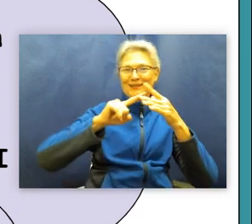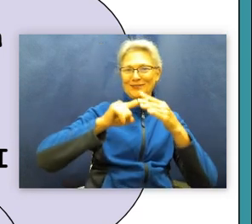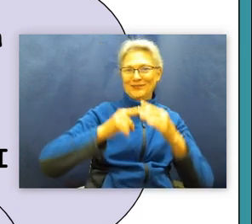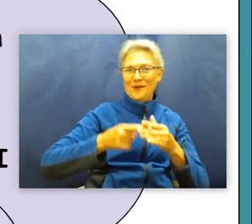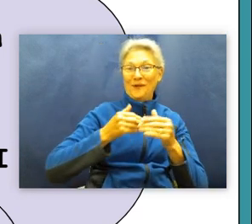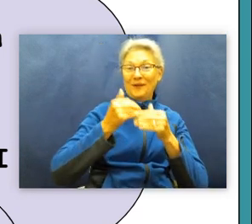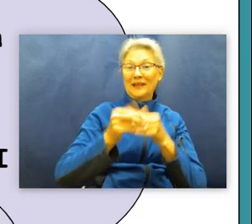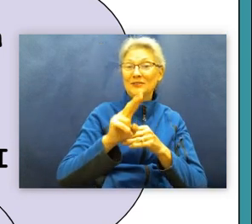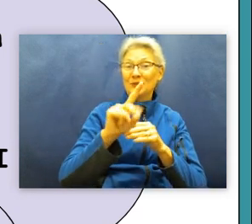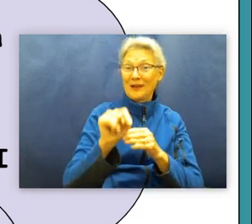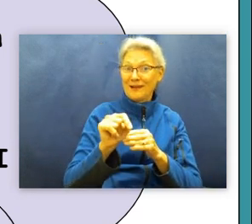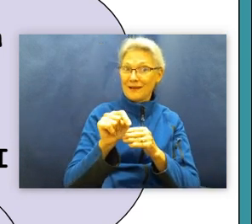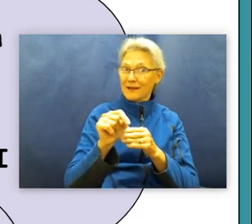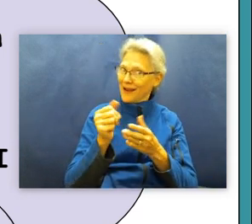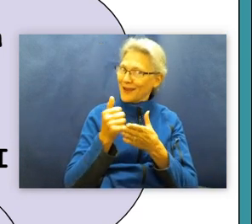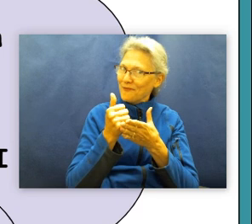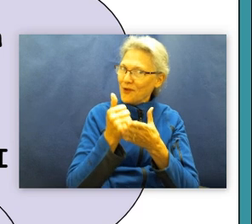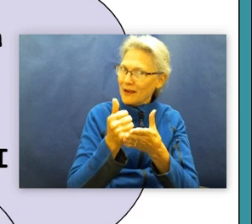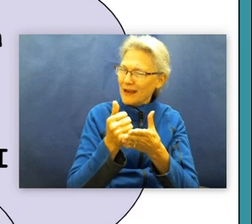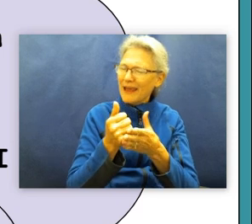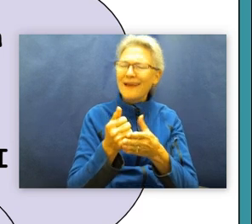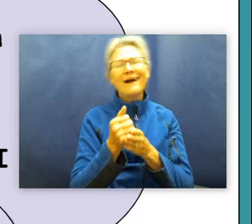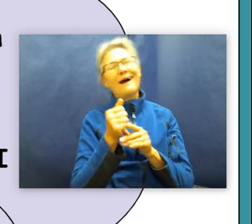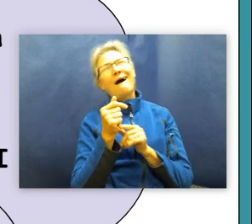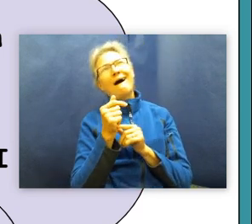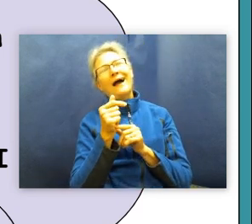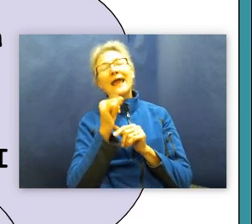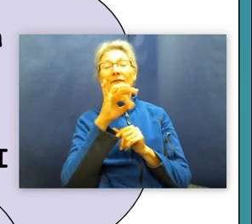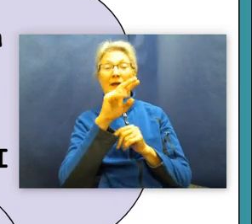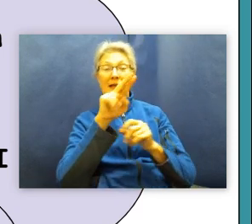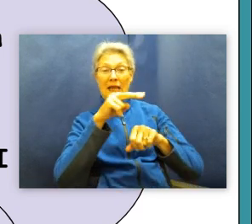I give you a hint? If a natural disaster strikes,